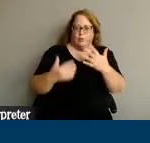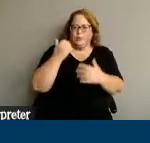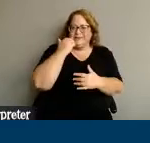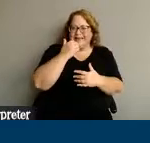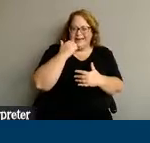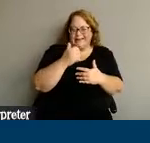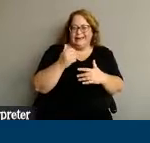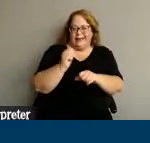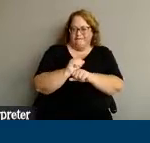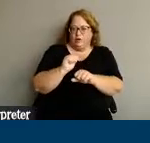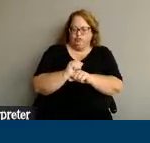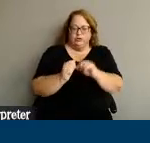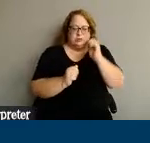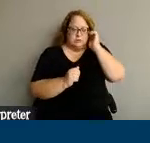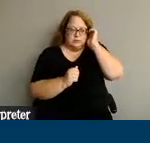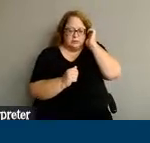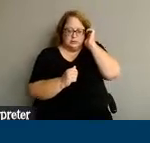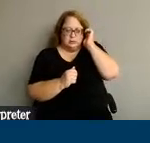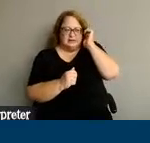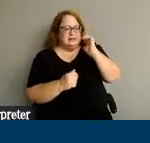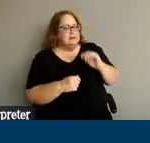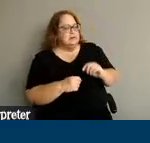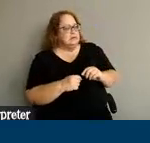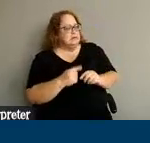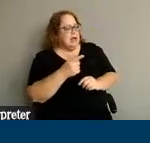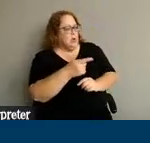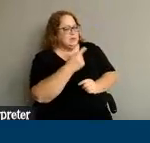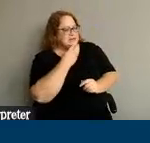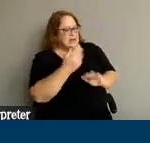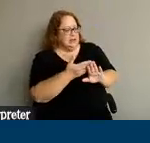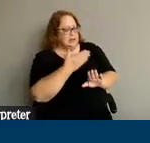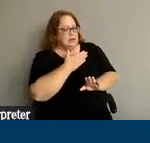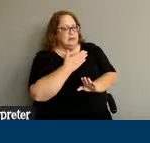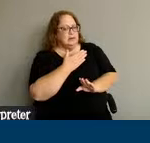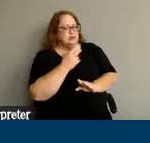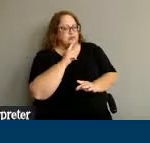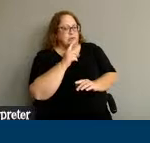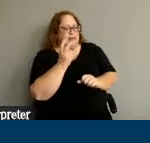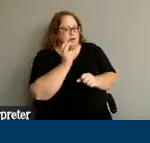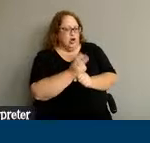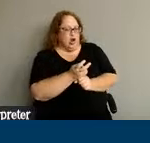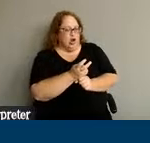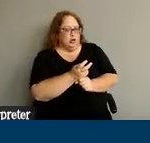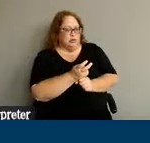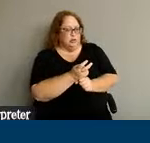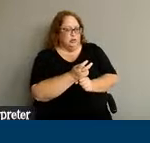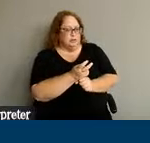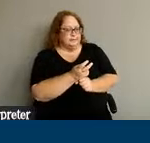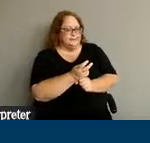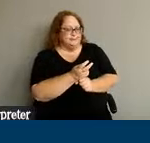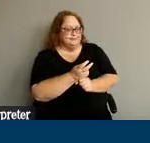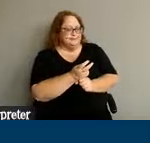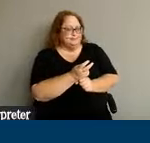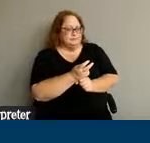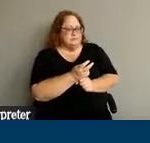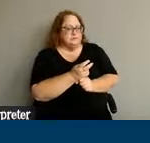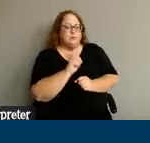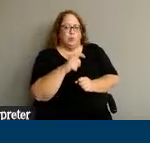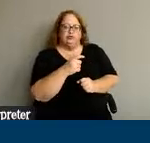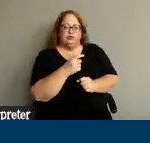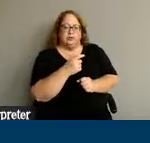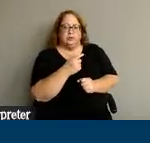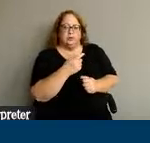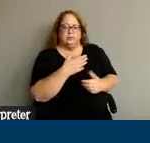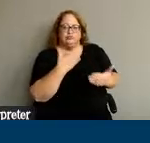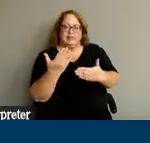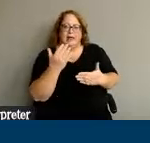day-to-day functions. You know, and I was saying earlier, it's really hard. And we're saying, well, yeah, we should bring that in